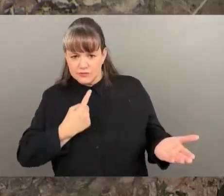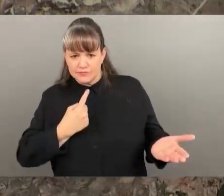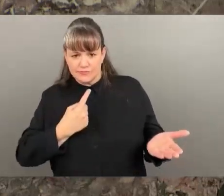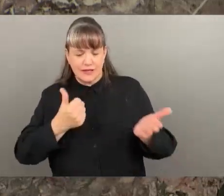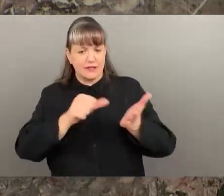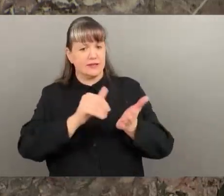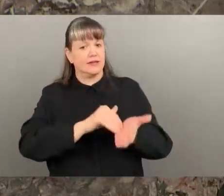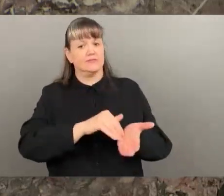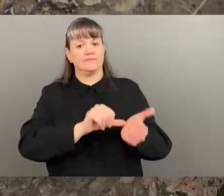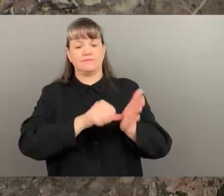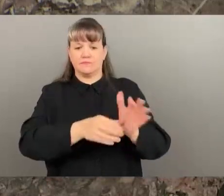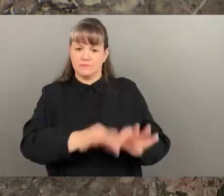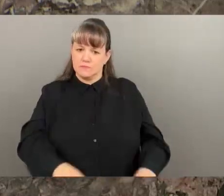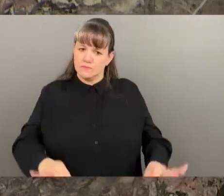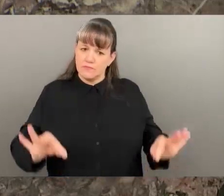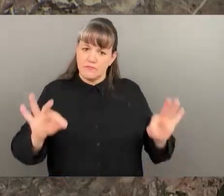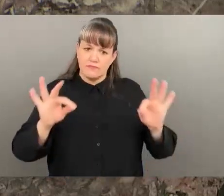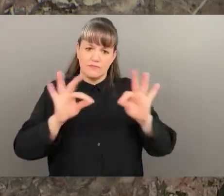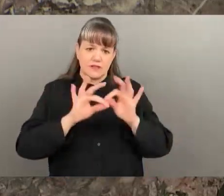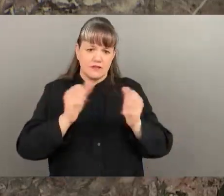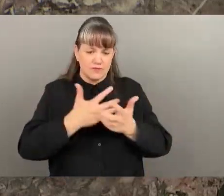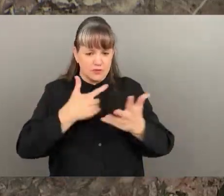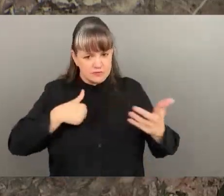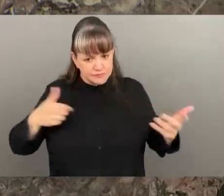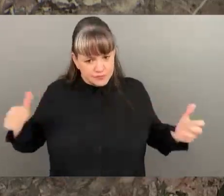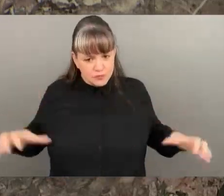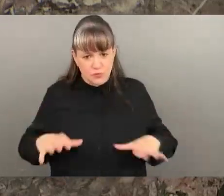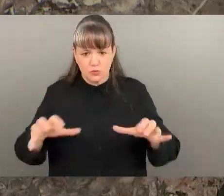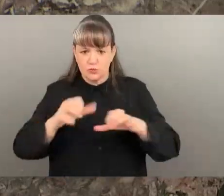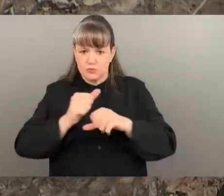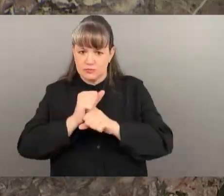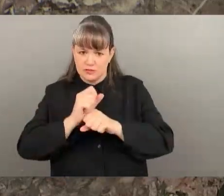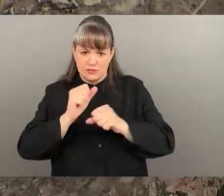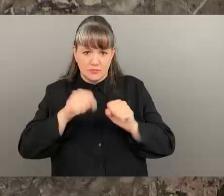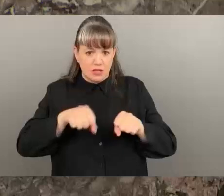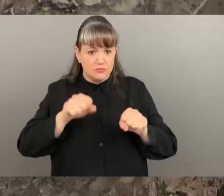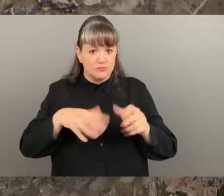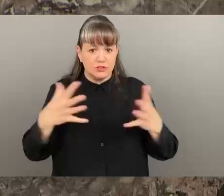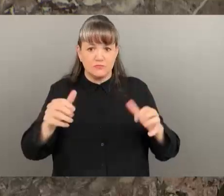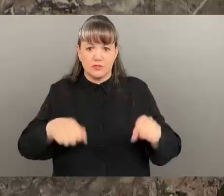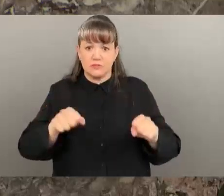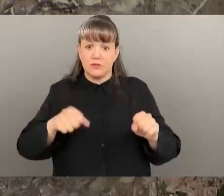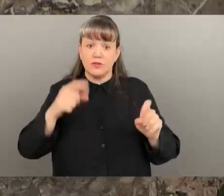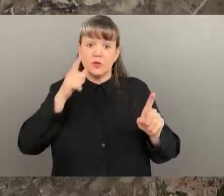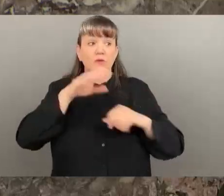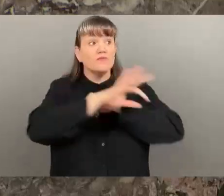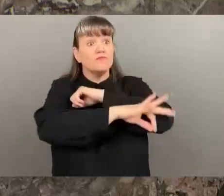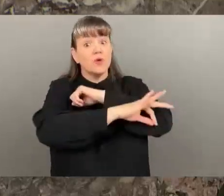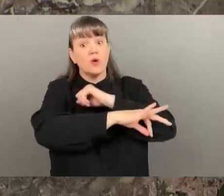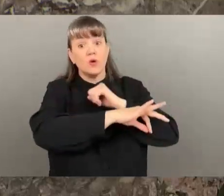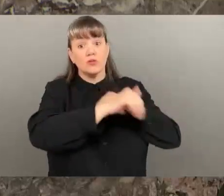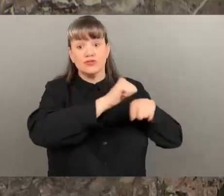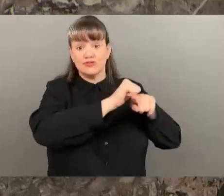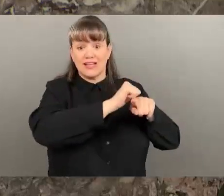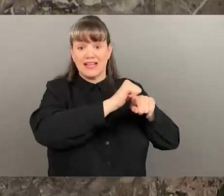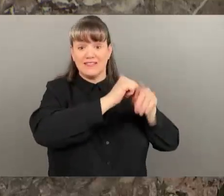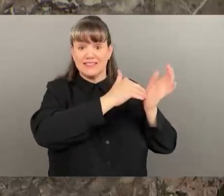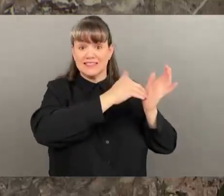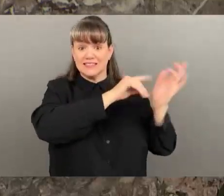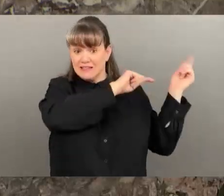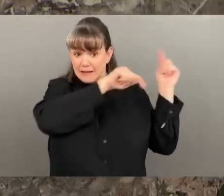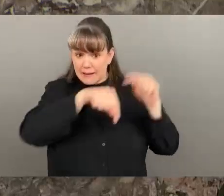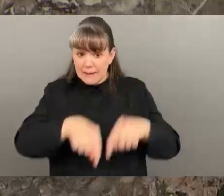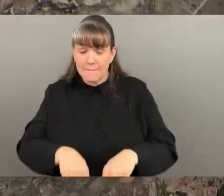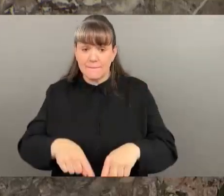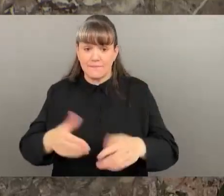to ensure that foreign-trained physicians are able to come and practice here in British Columbia. Mr. Speaker, that's why we're working with the College